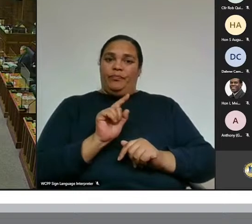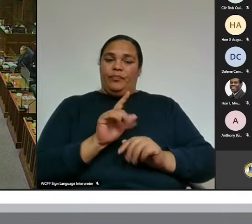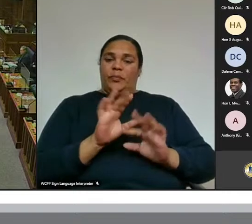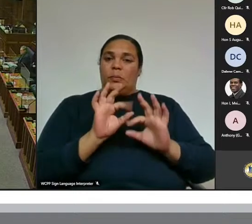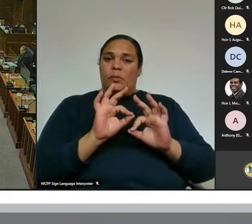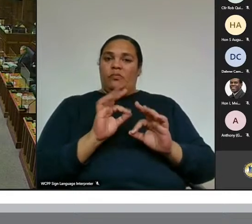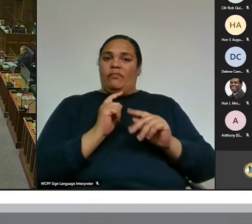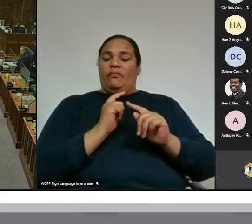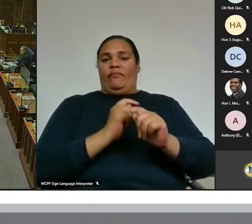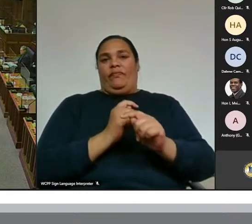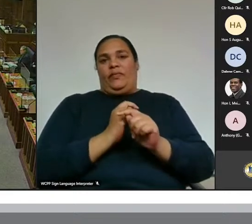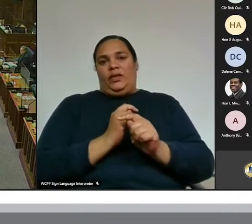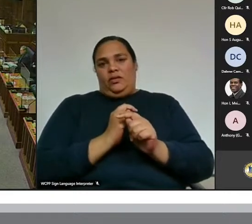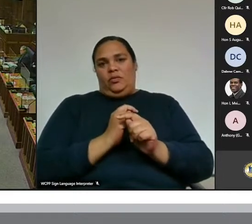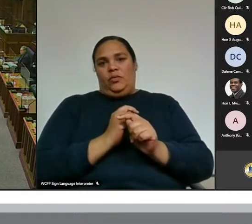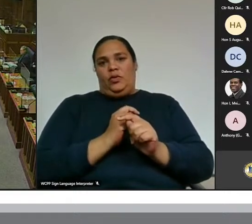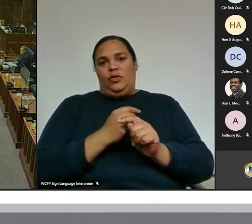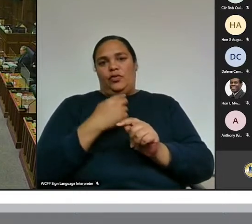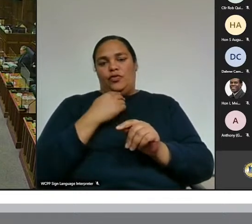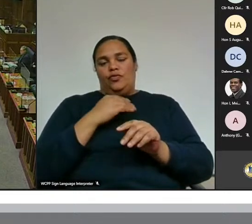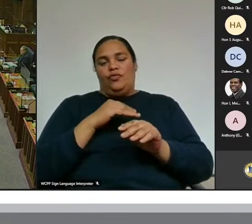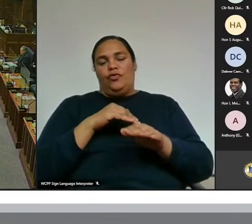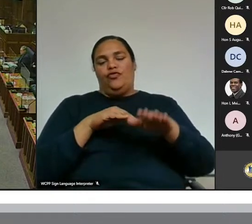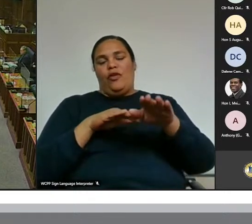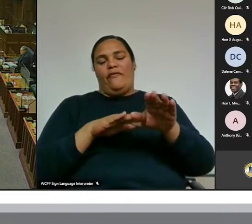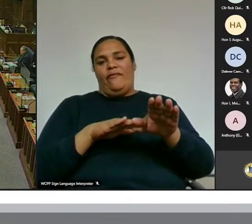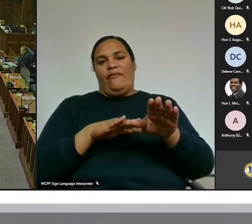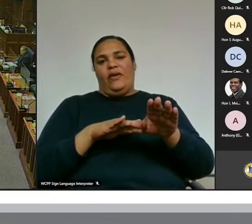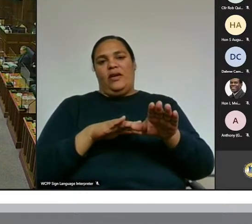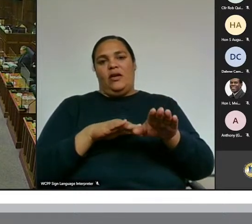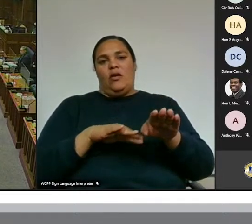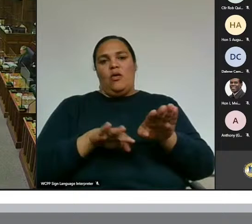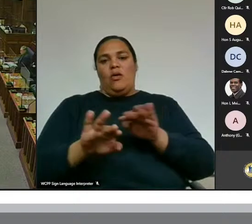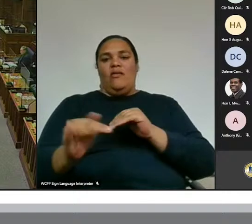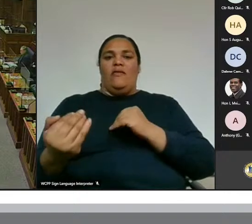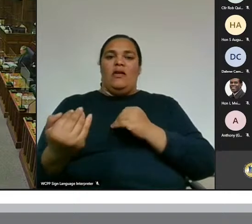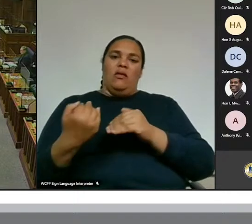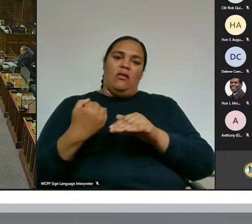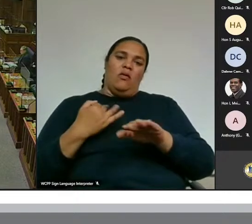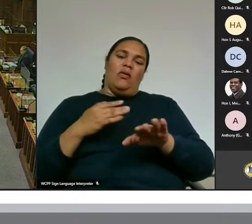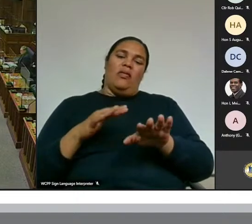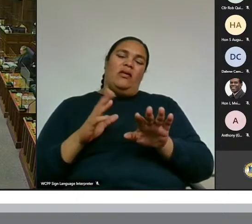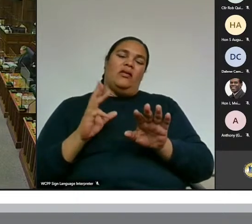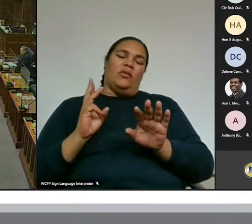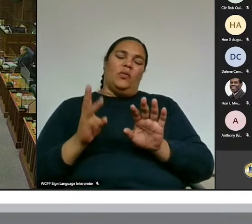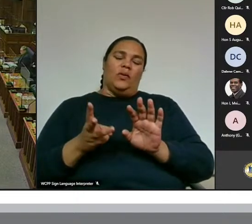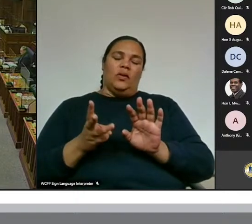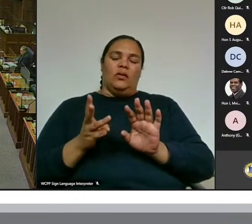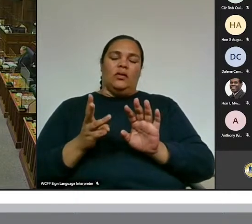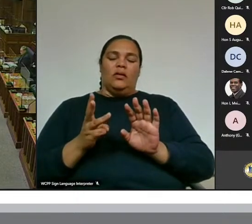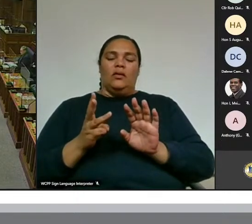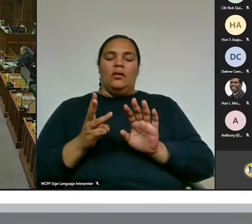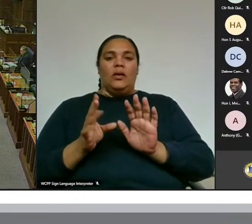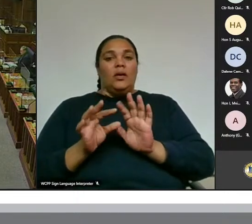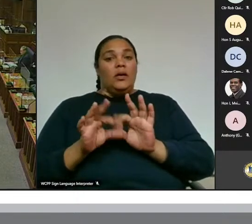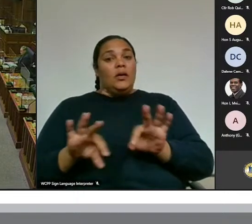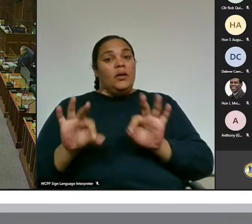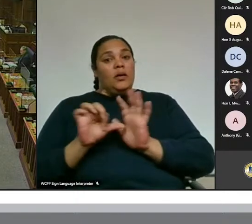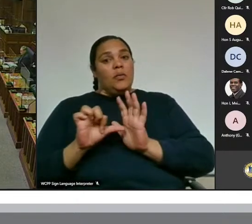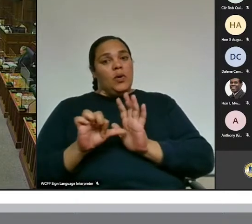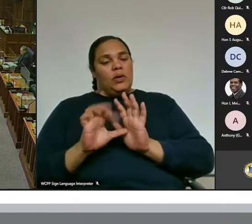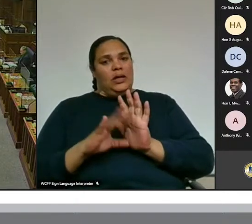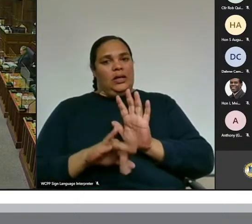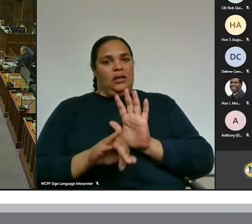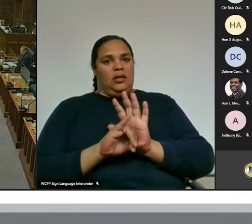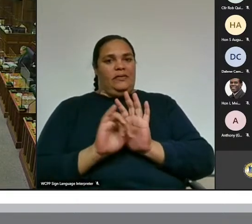transport traffic flow analysis would be very important to